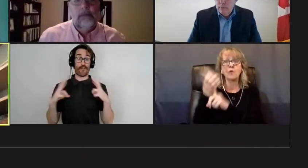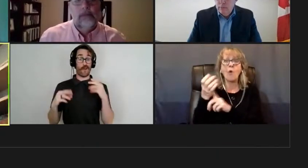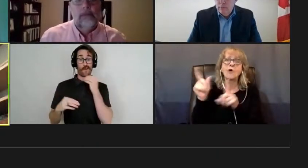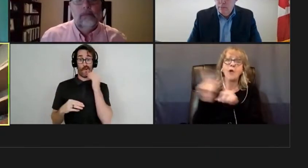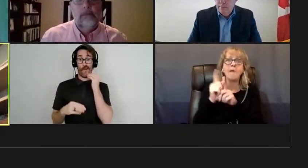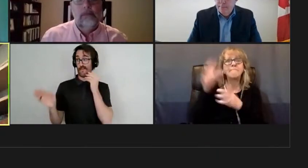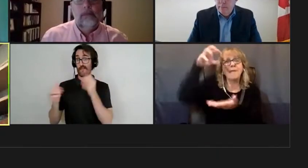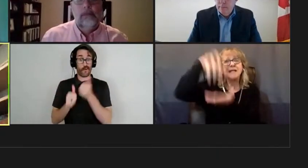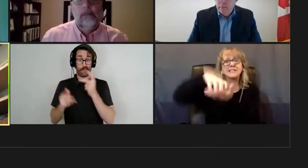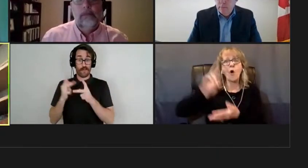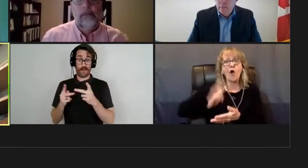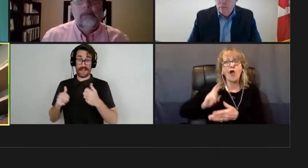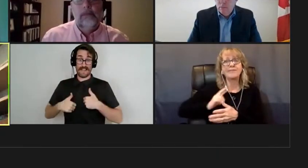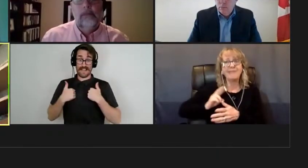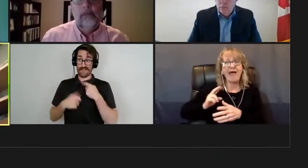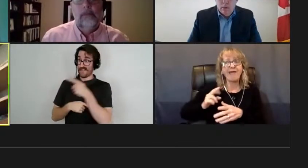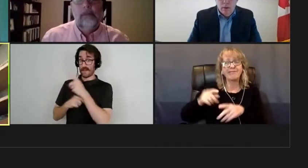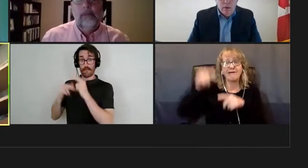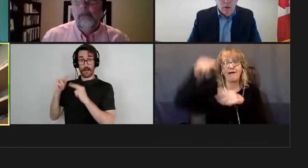are seniors. So,